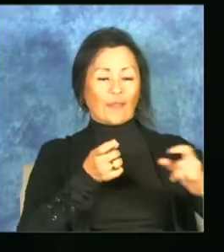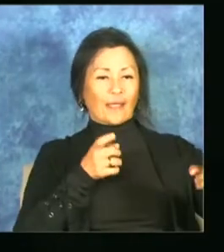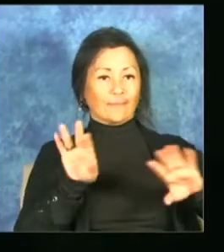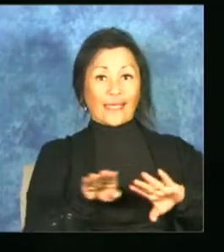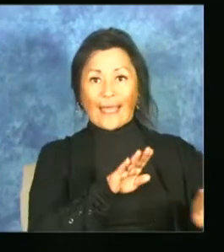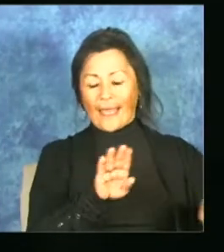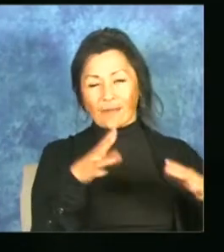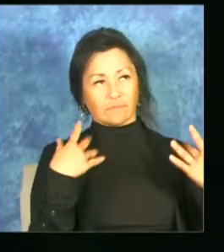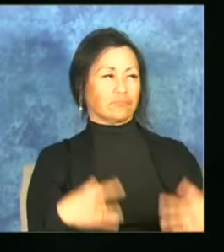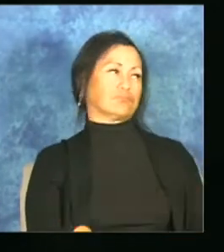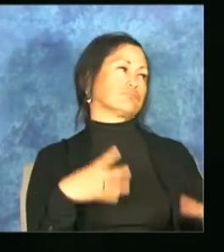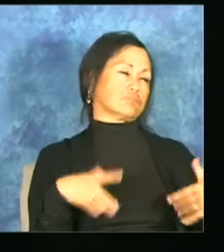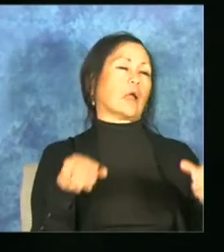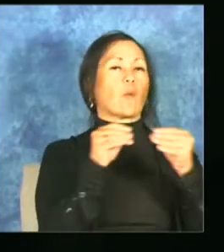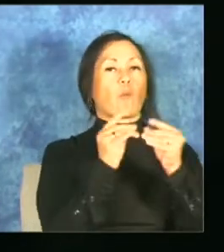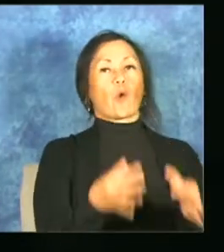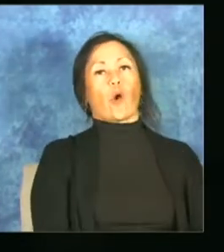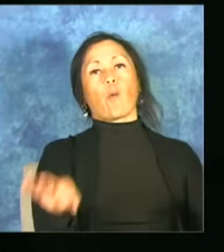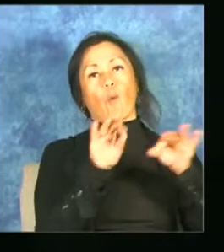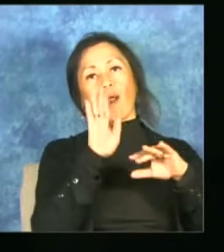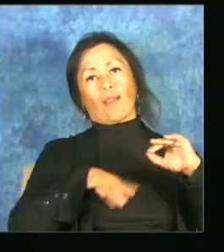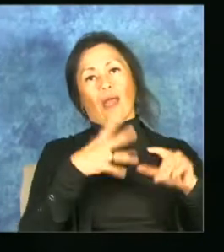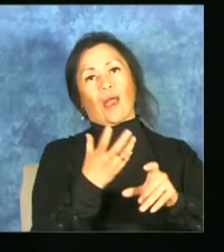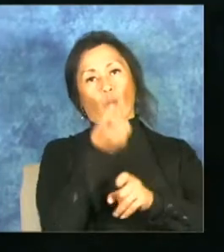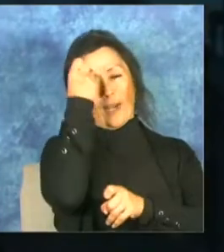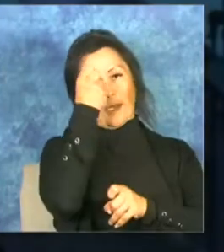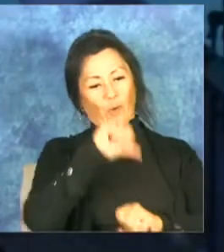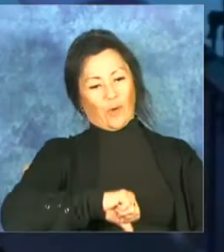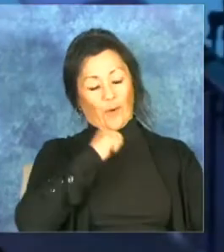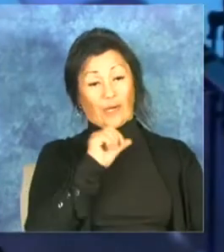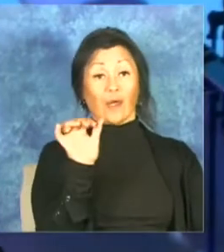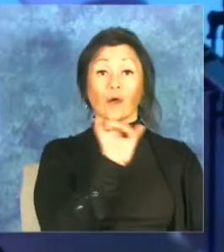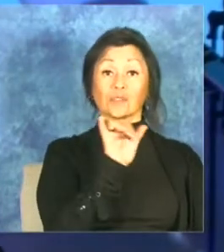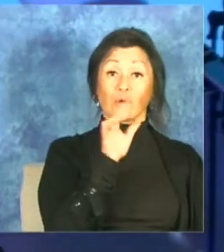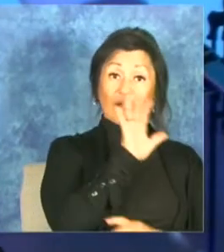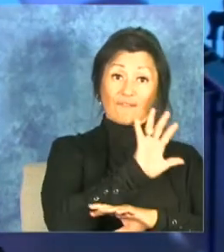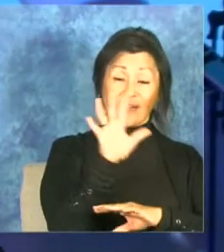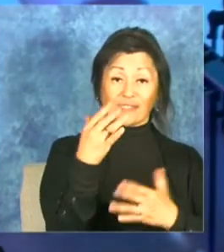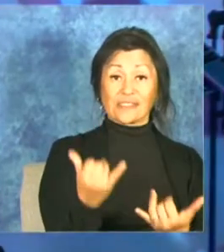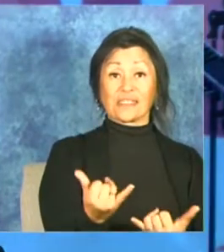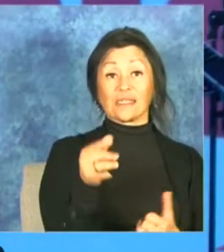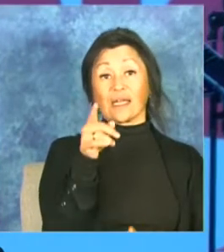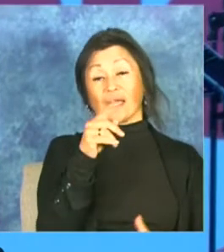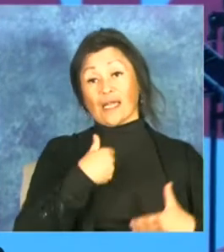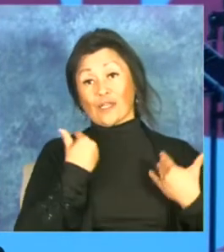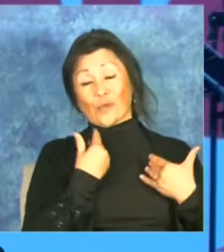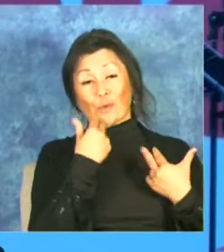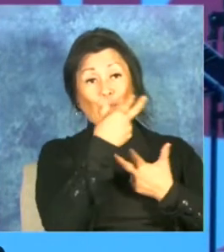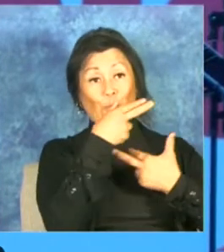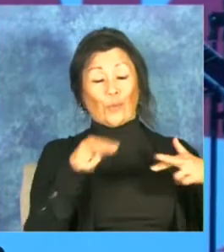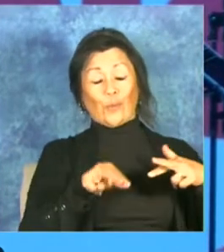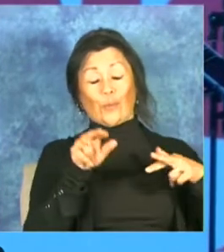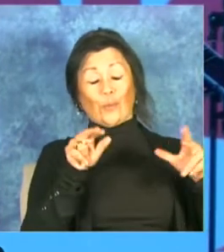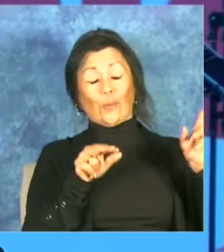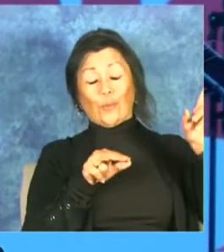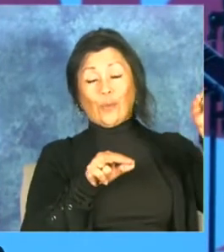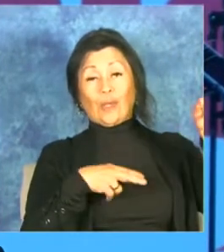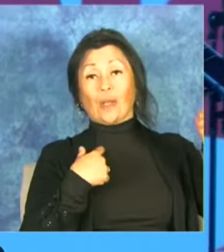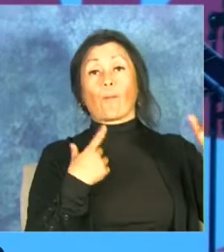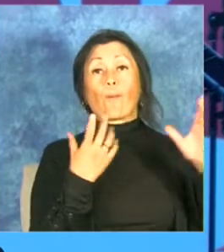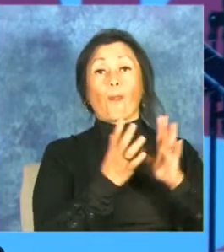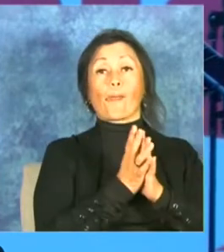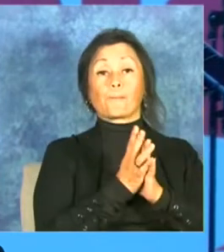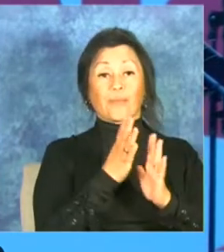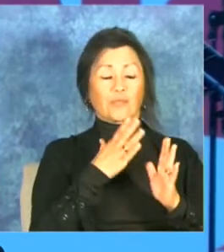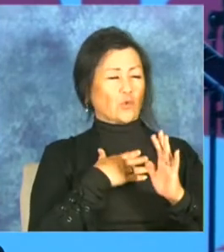themselves was far more important than winning, and we're proud of them. Also at 5 o'clock today over in the youth room, which is up on the main lobby, and